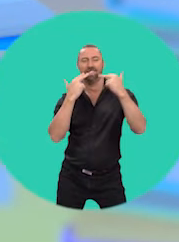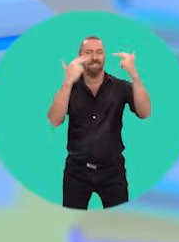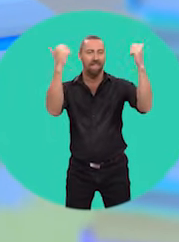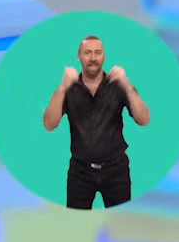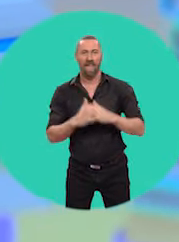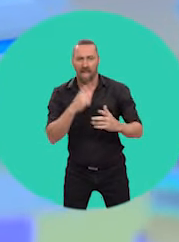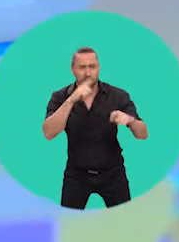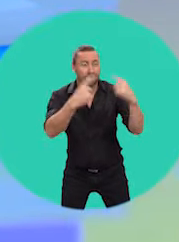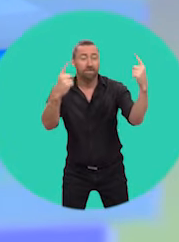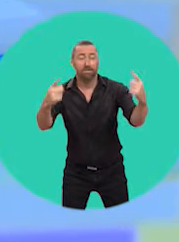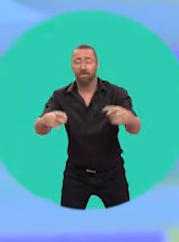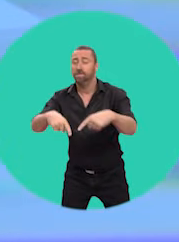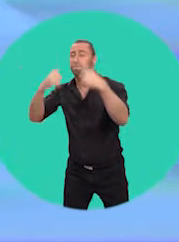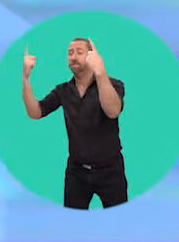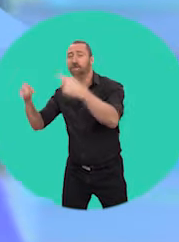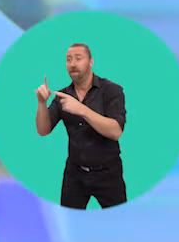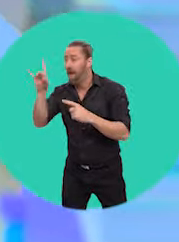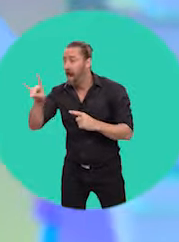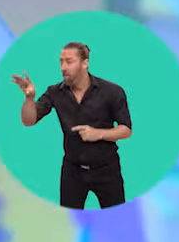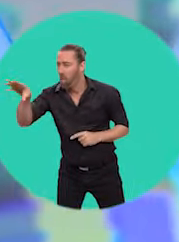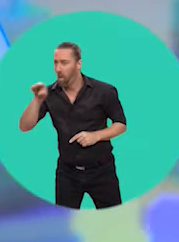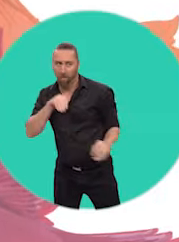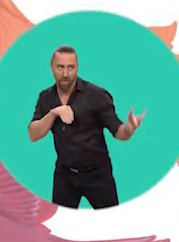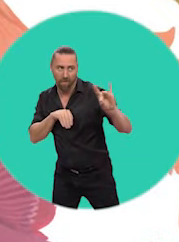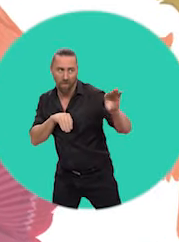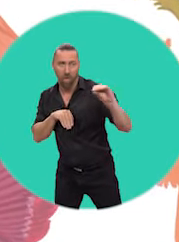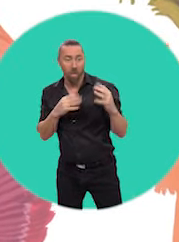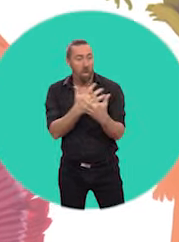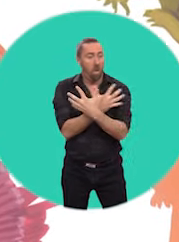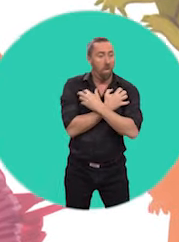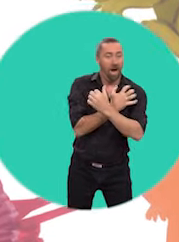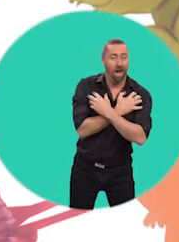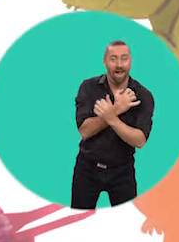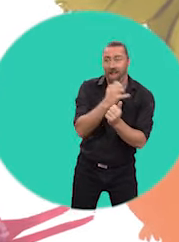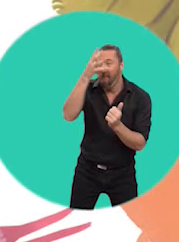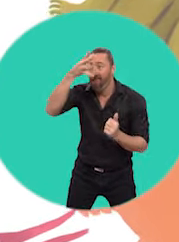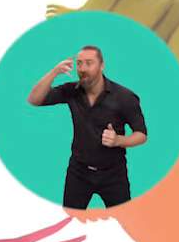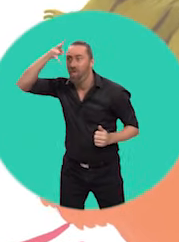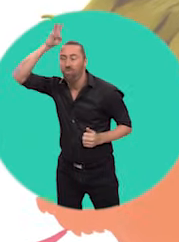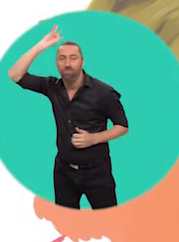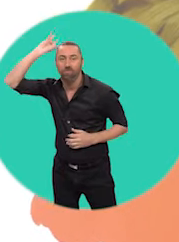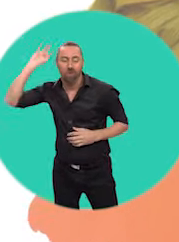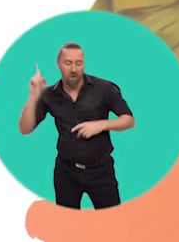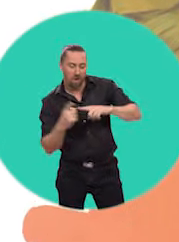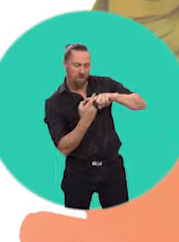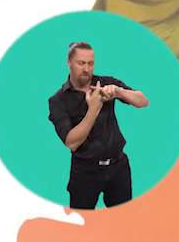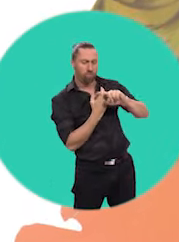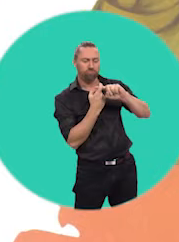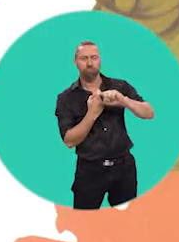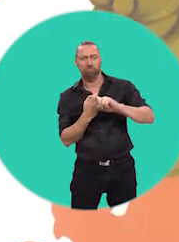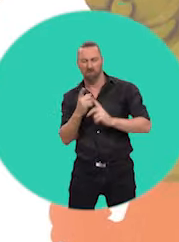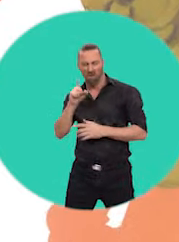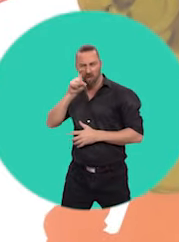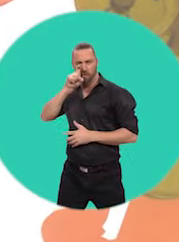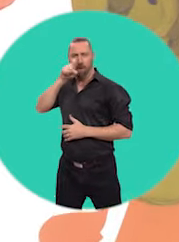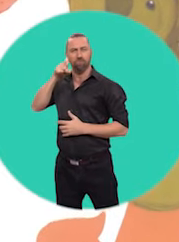He could sing all the sounds of all the animals in the bush, from koalas and cockatoos to possums and king